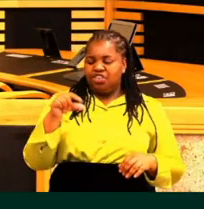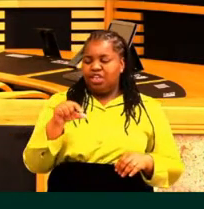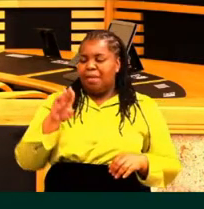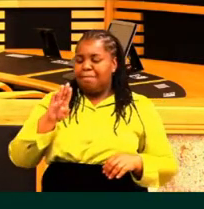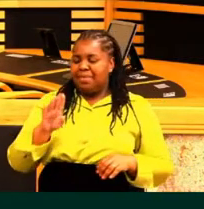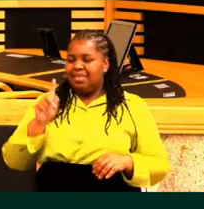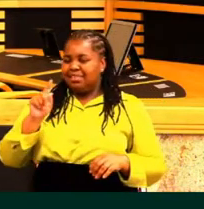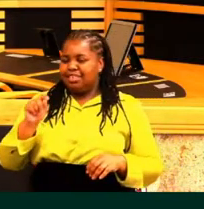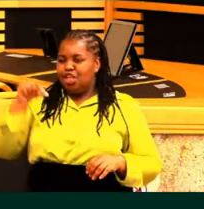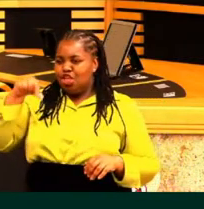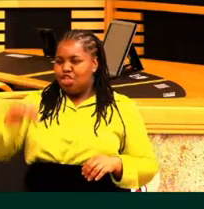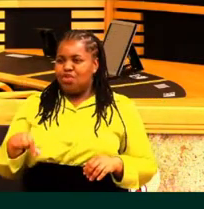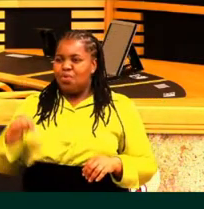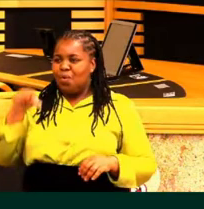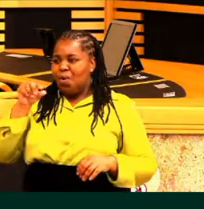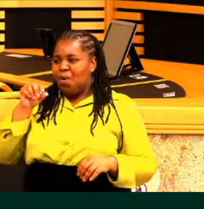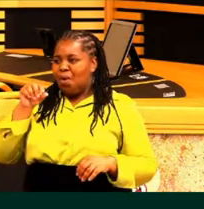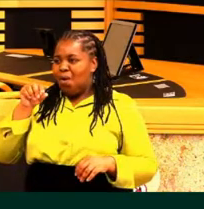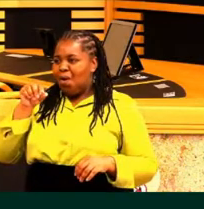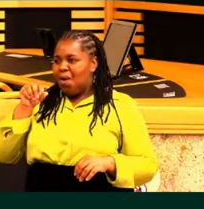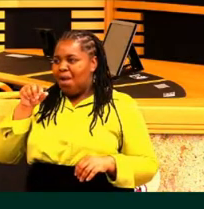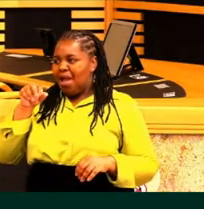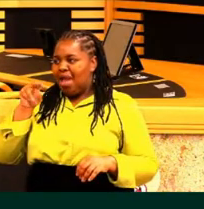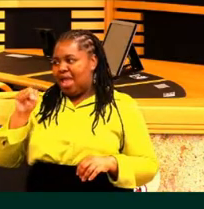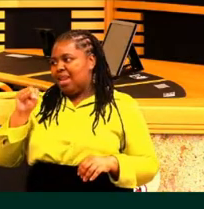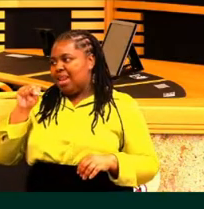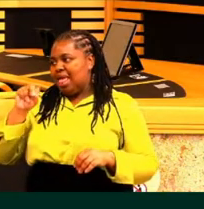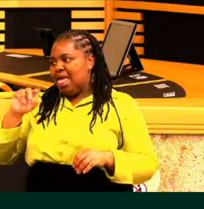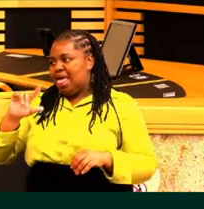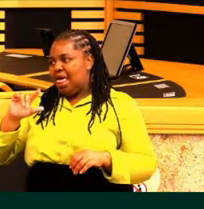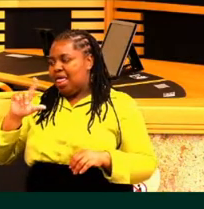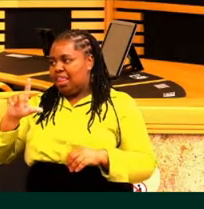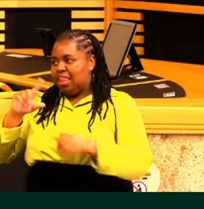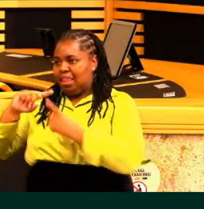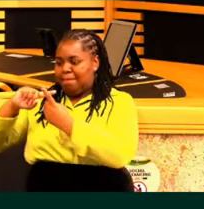lgbtqia Plus communities